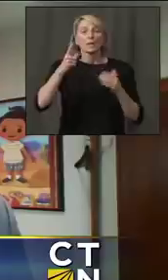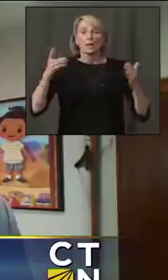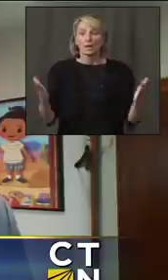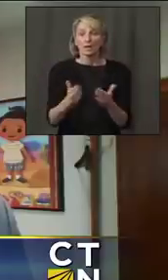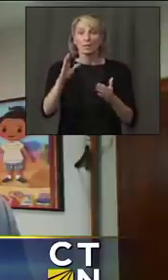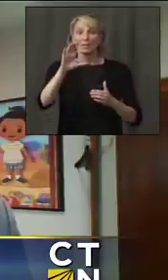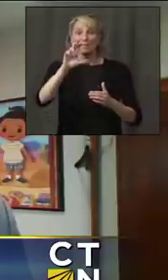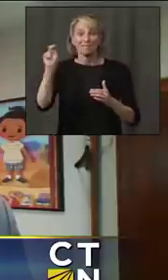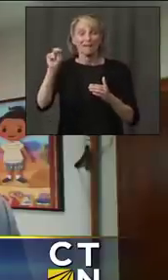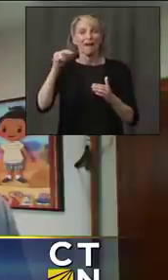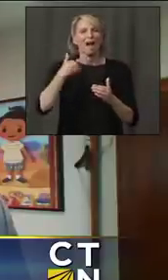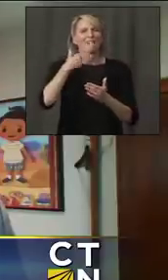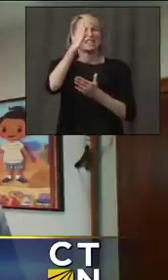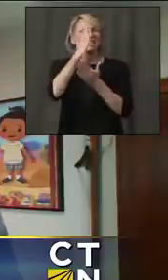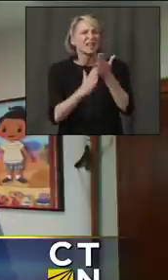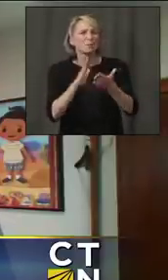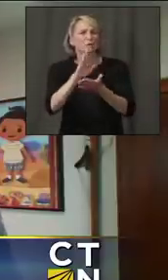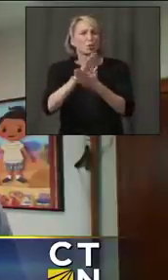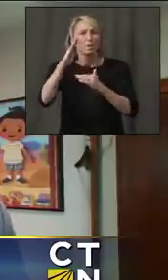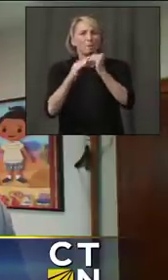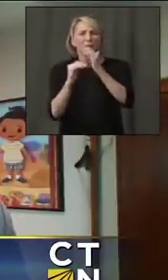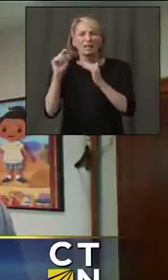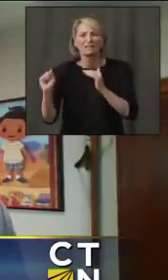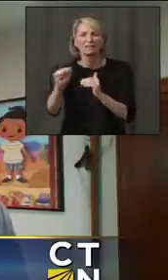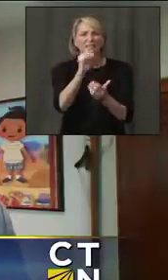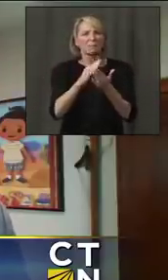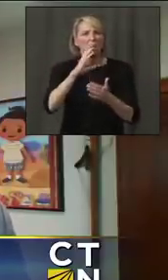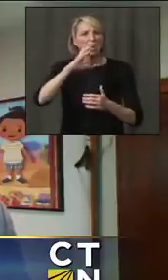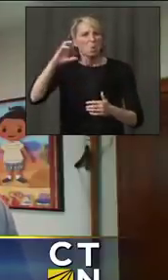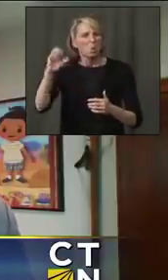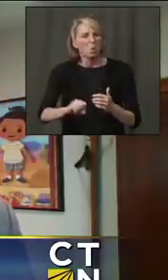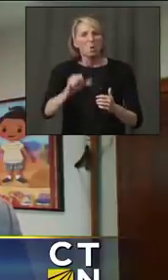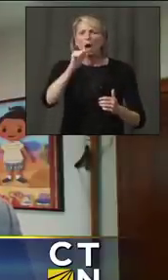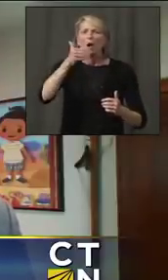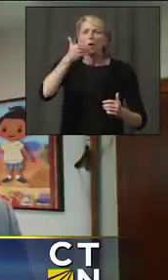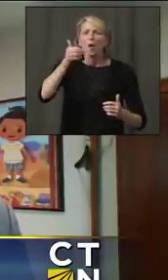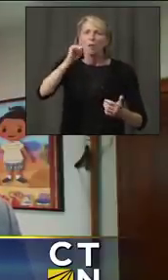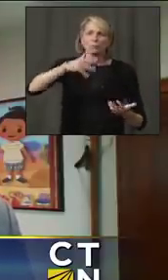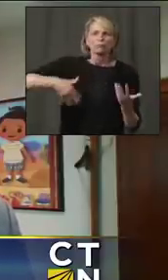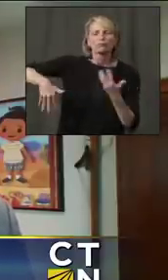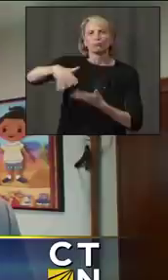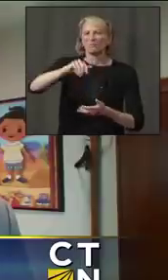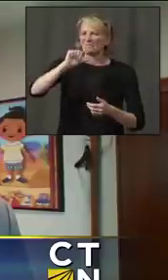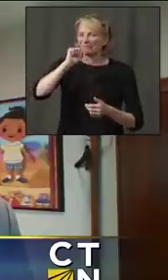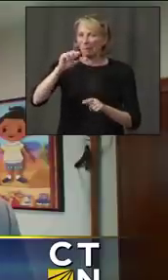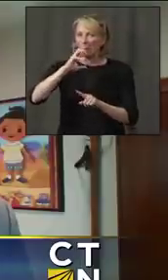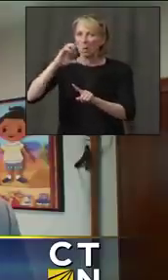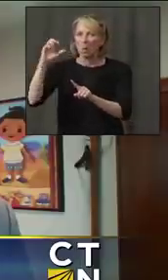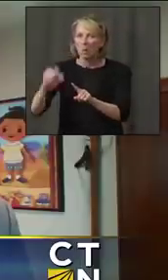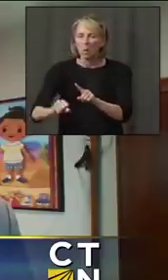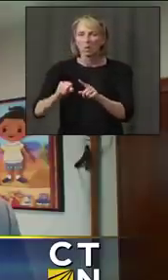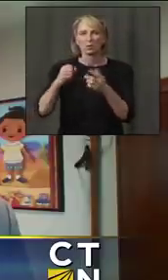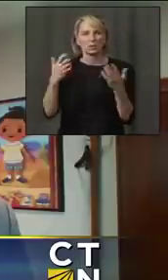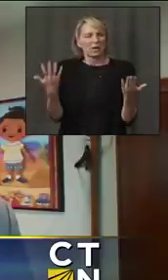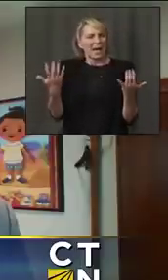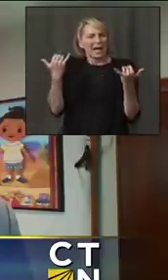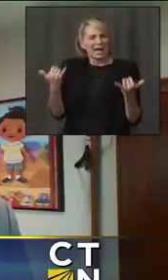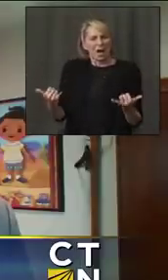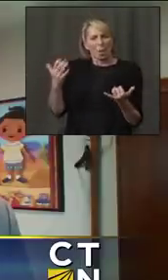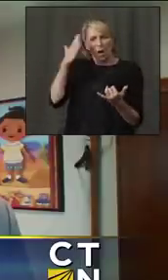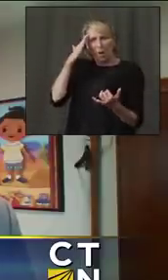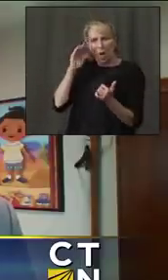with poor circulation. Knowing that, how can the state guarantee parents the safety of their children of this highly contagious